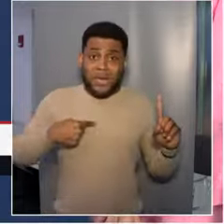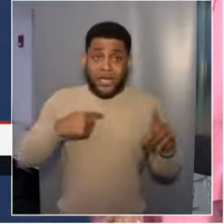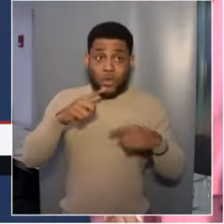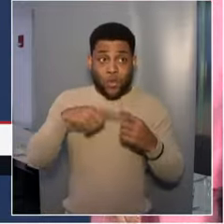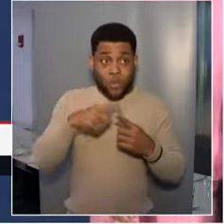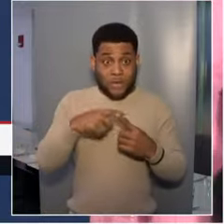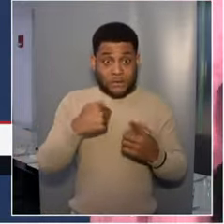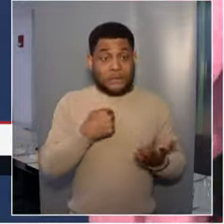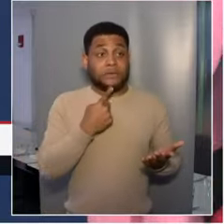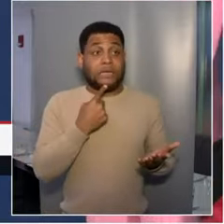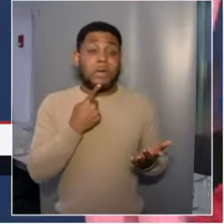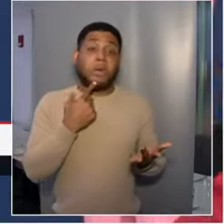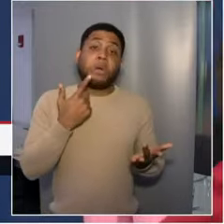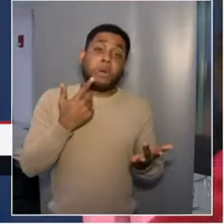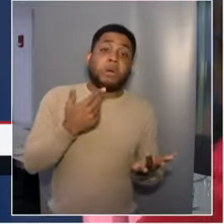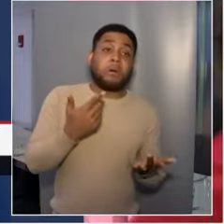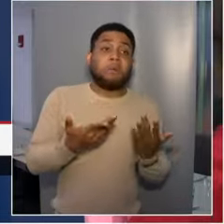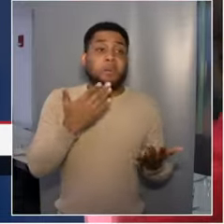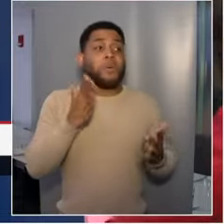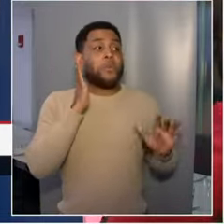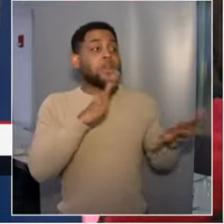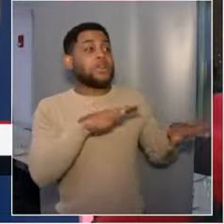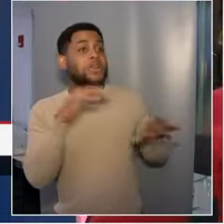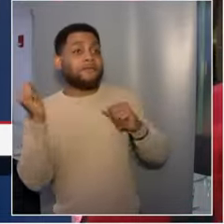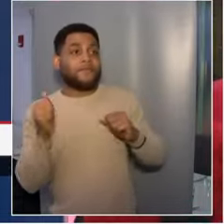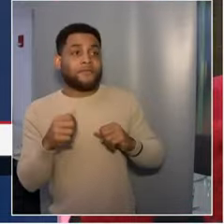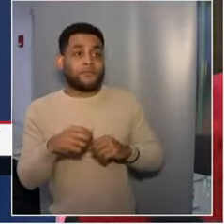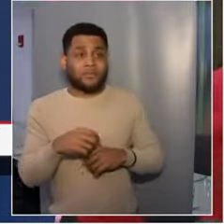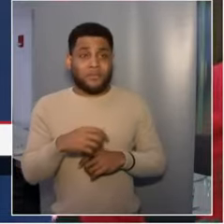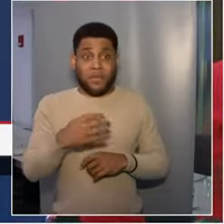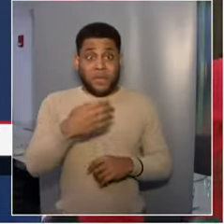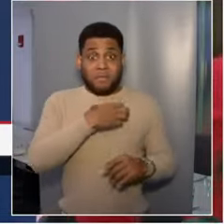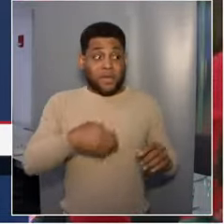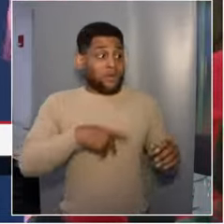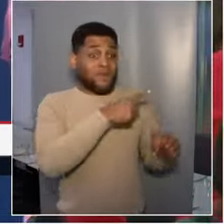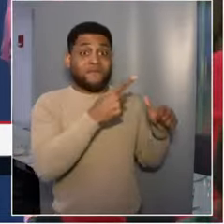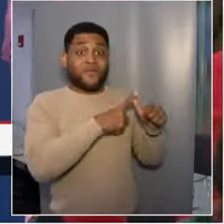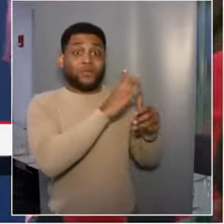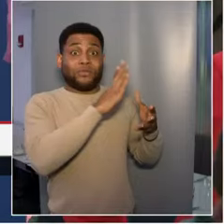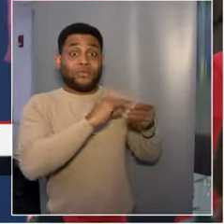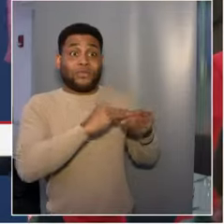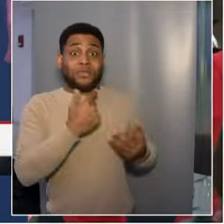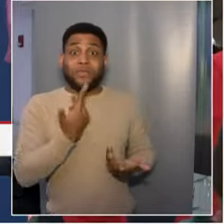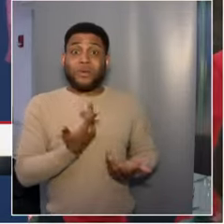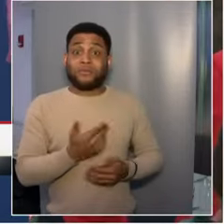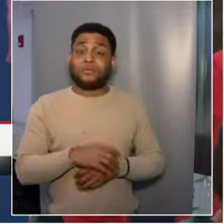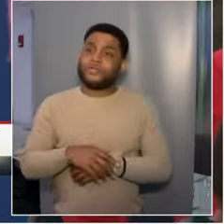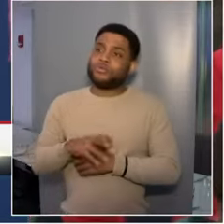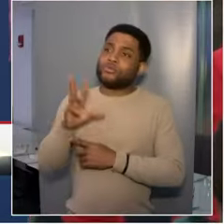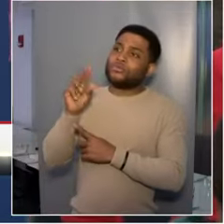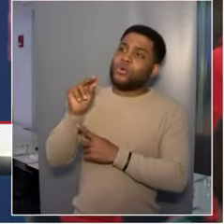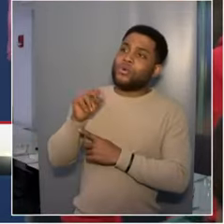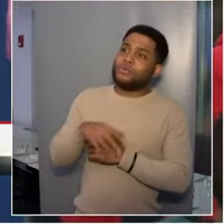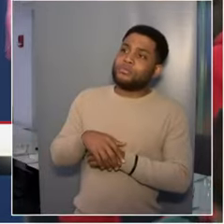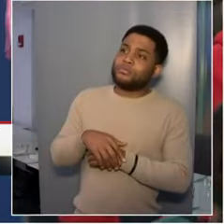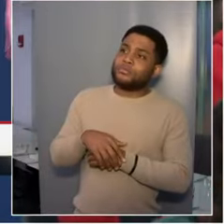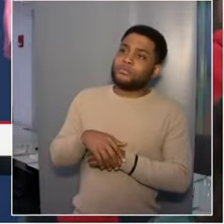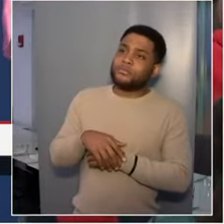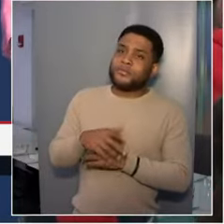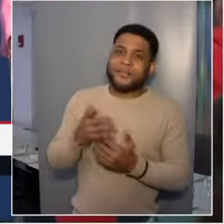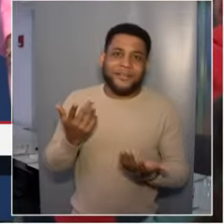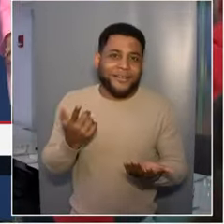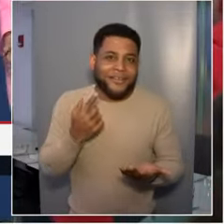will be leaving, she said, no, you won't. She said, this is where